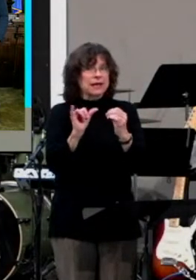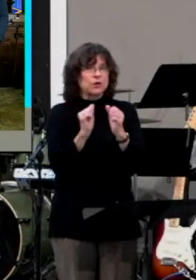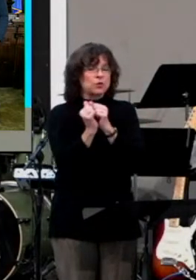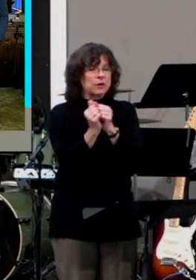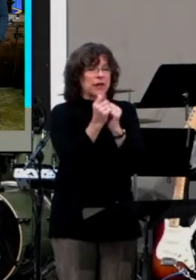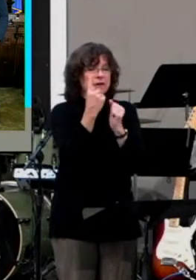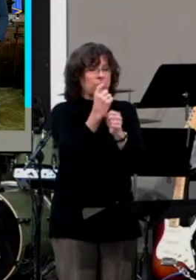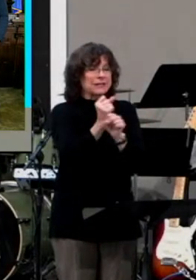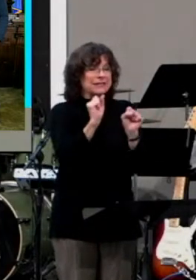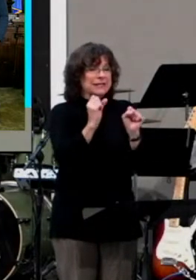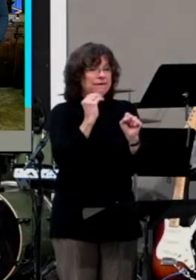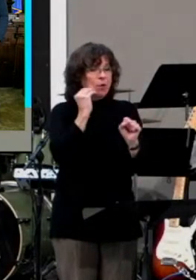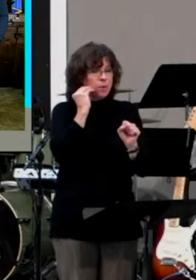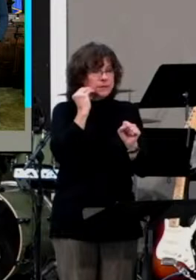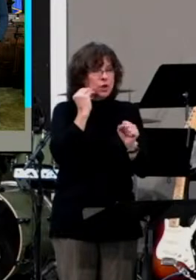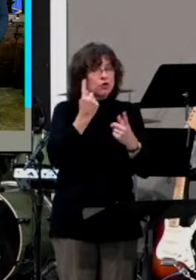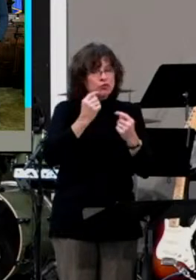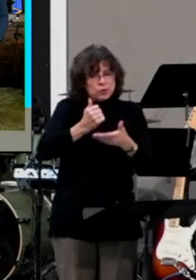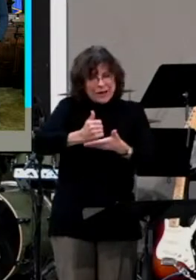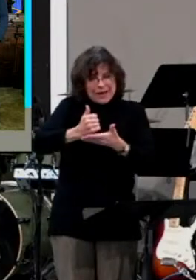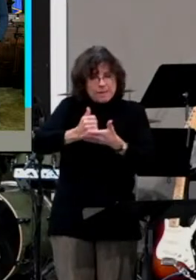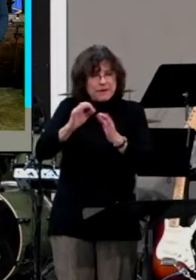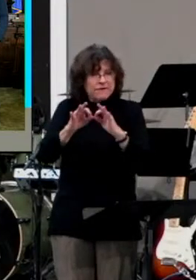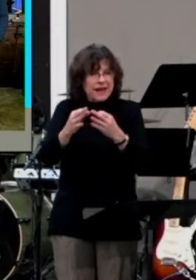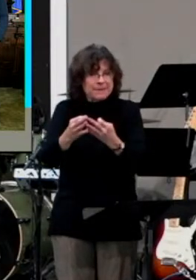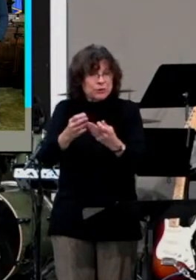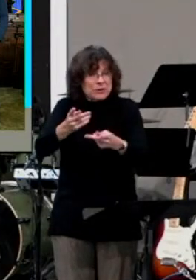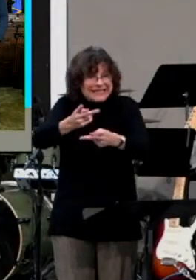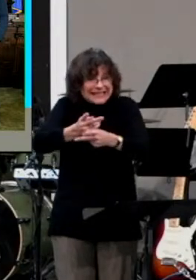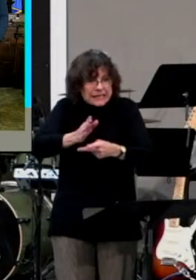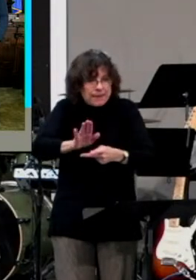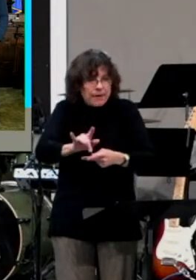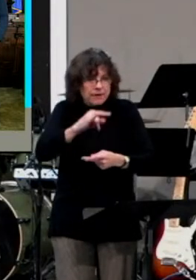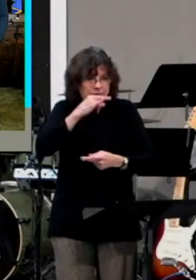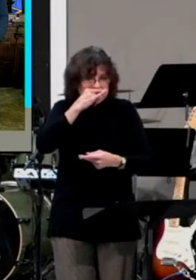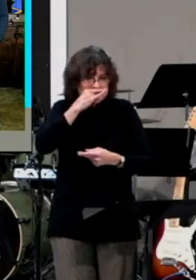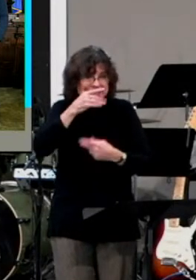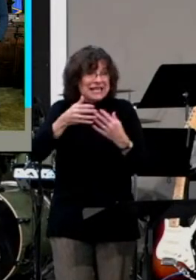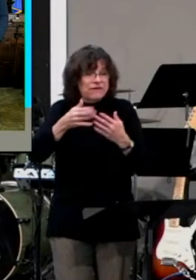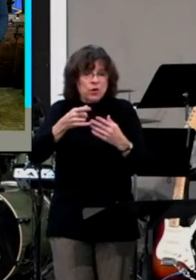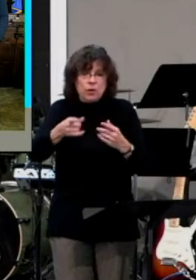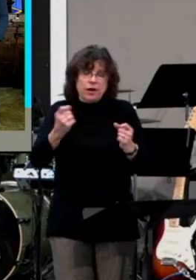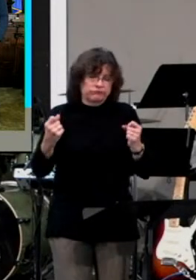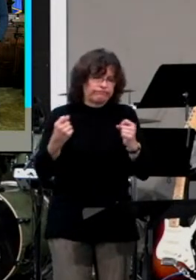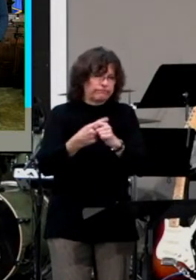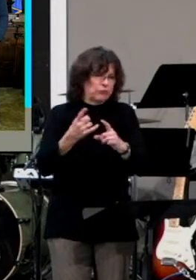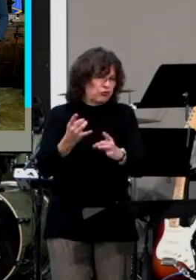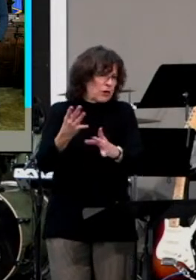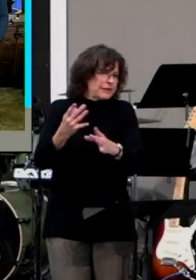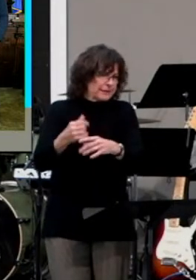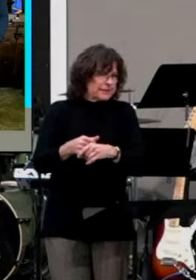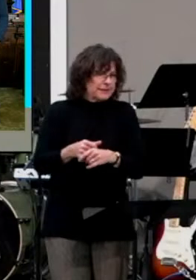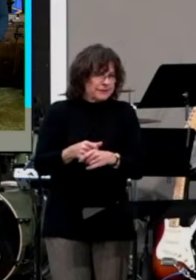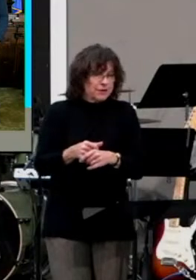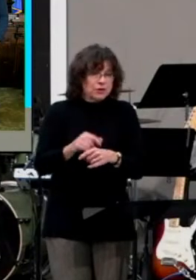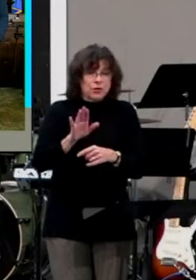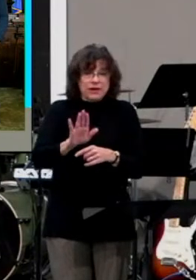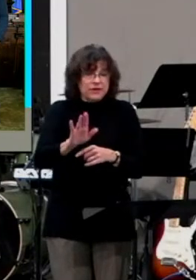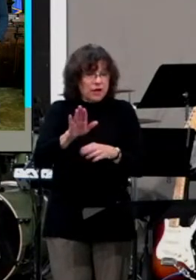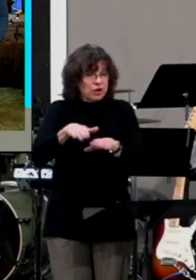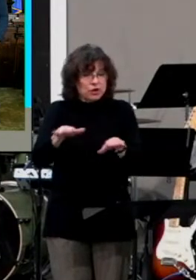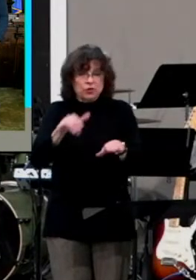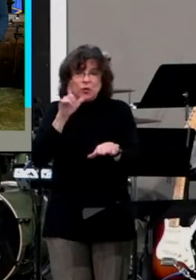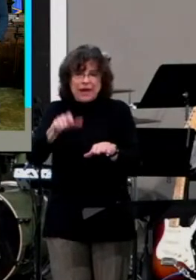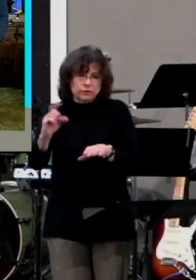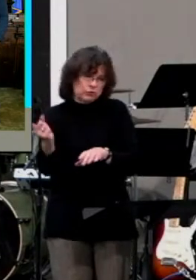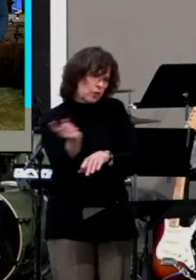the success stories that have helped families in crisis so their children don't get into foster